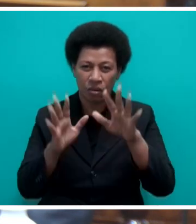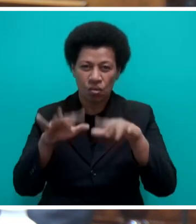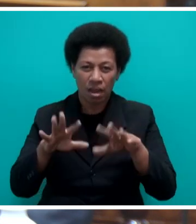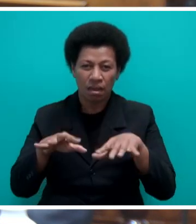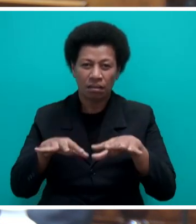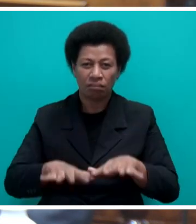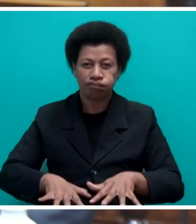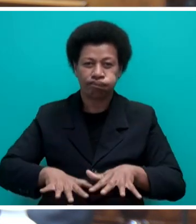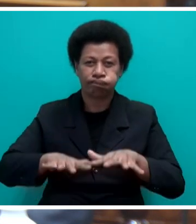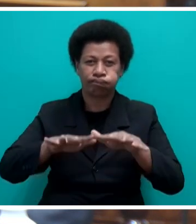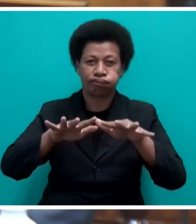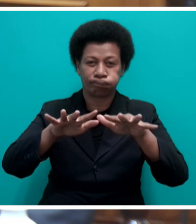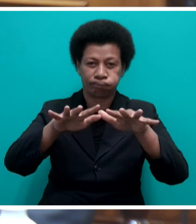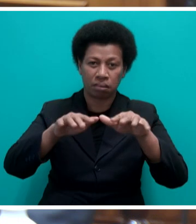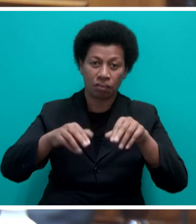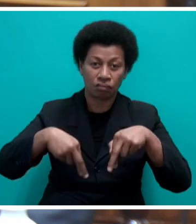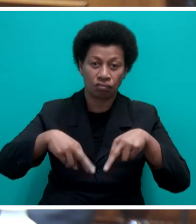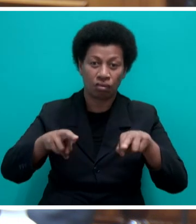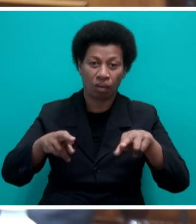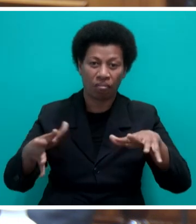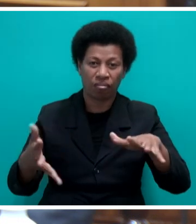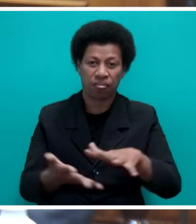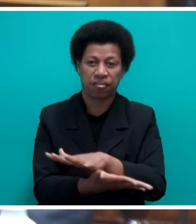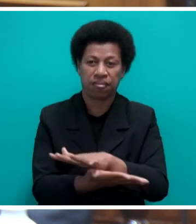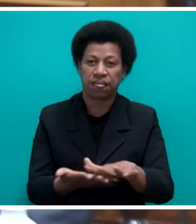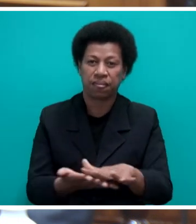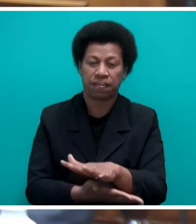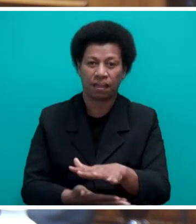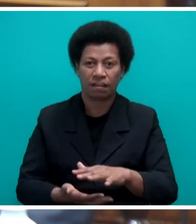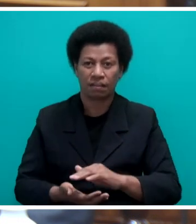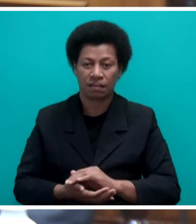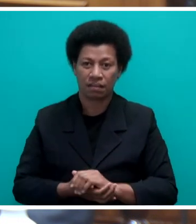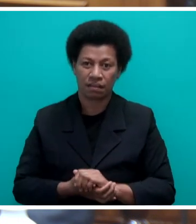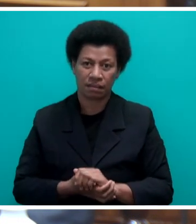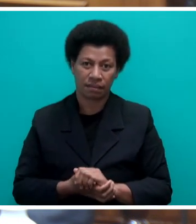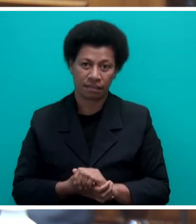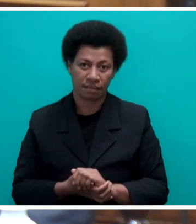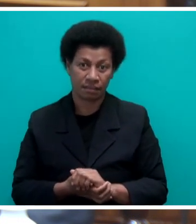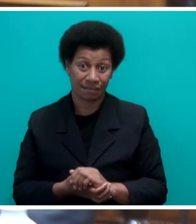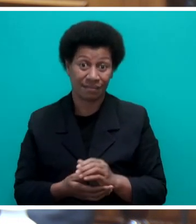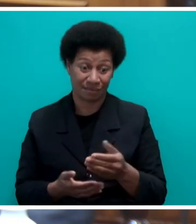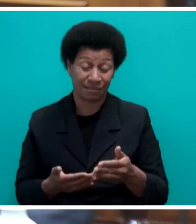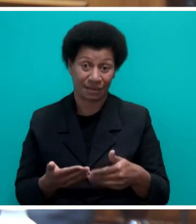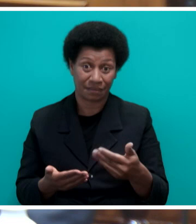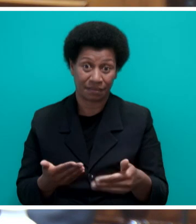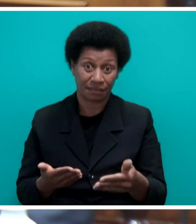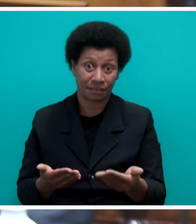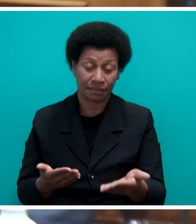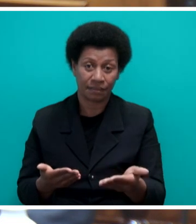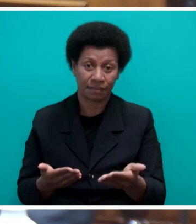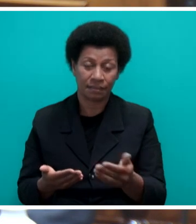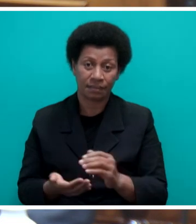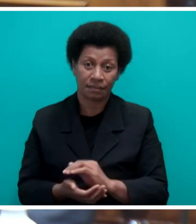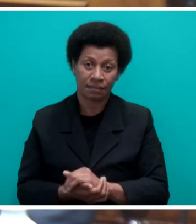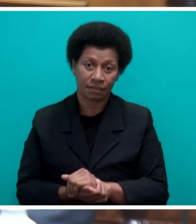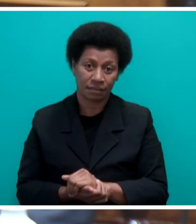floods, which we have just witnessed from January. This strategic decision explains, Madam Speaker, why the repairs of